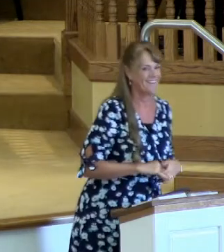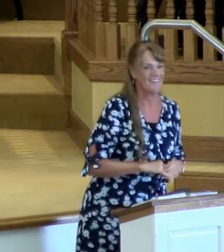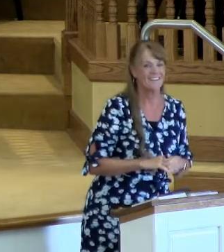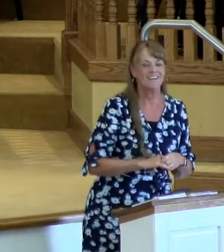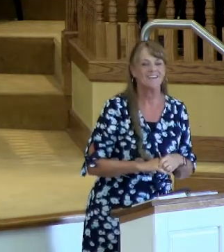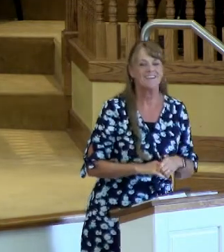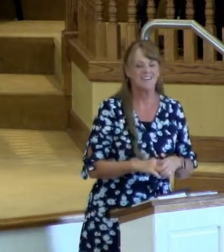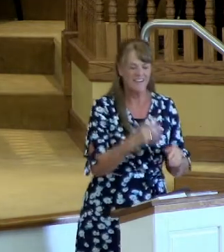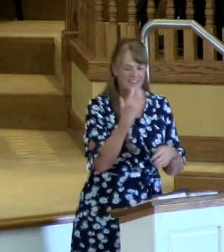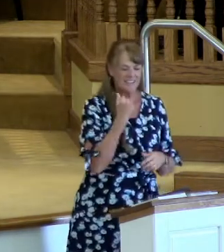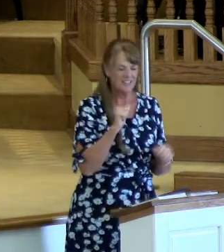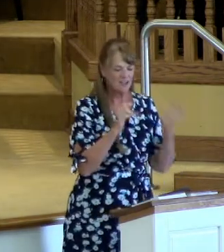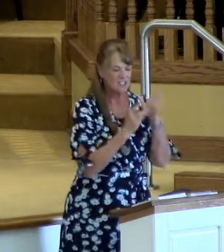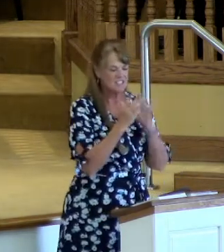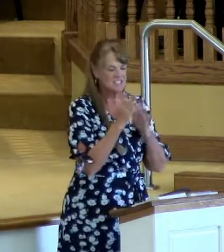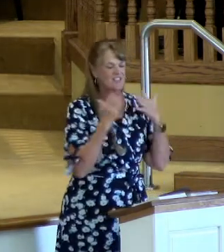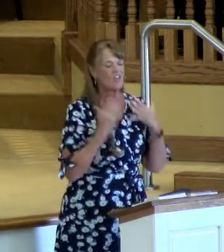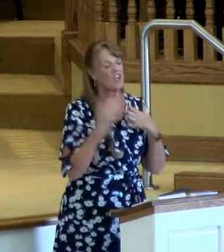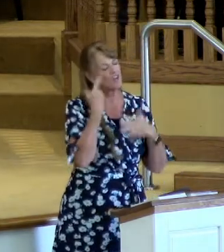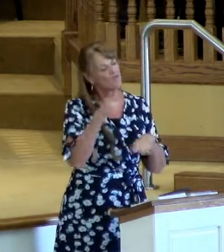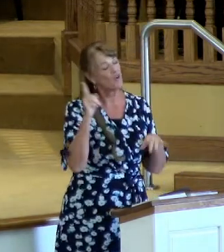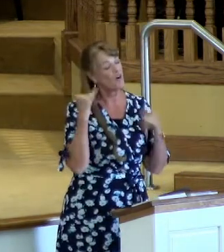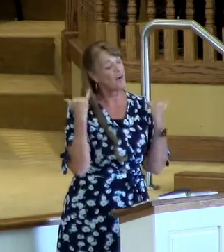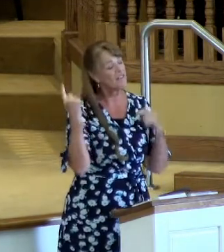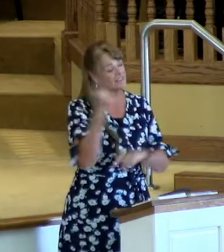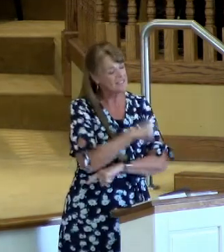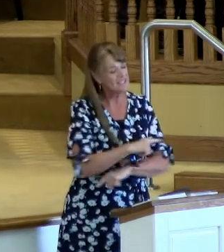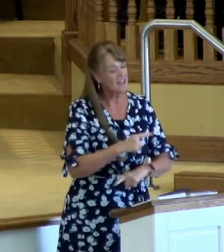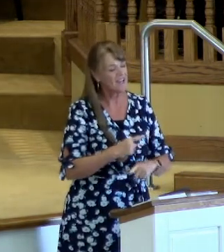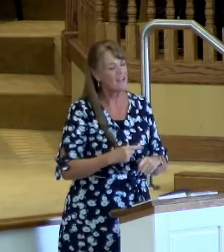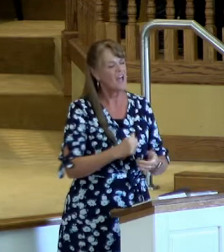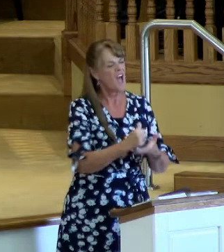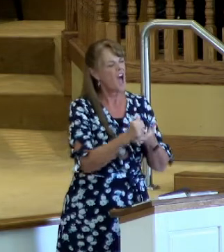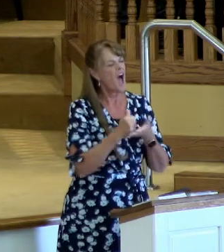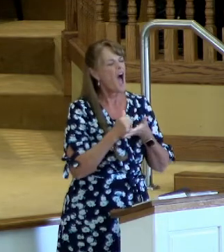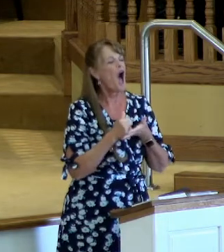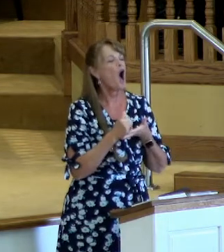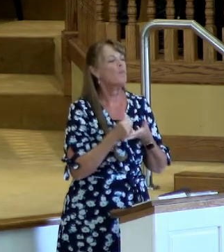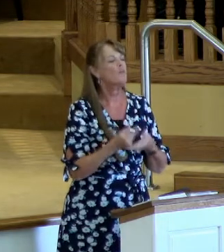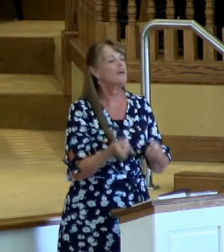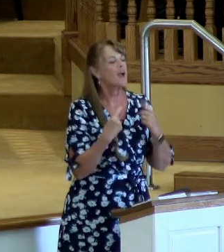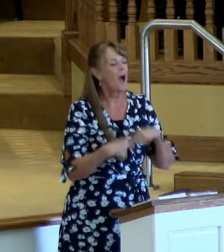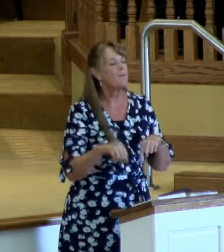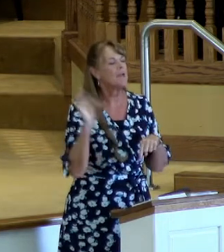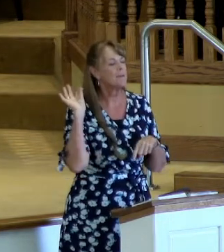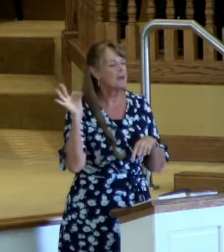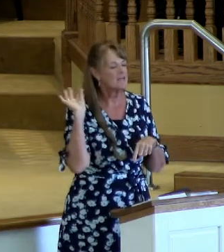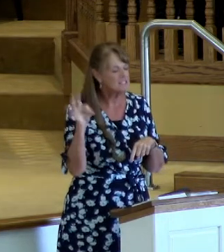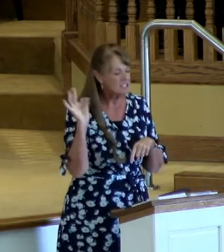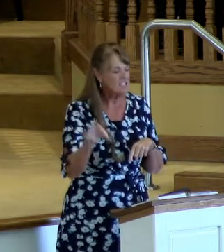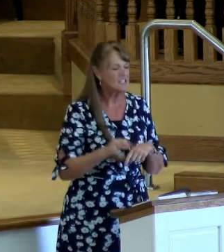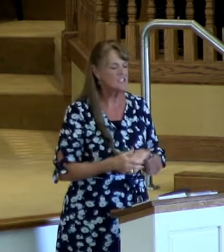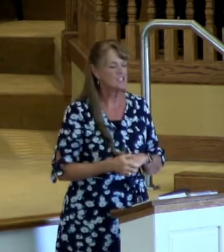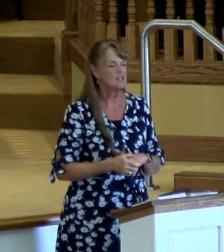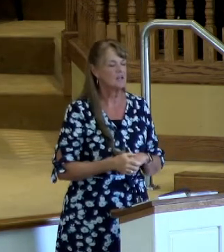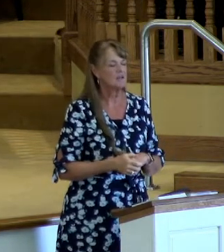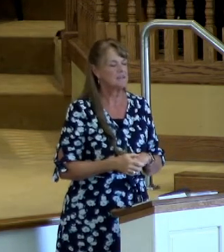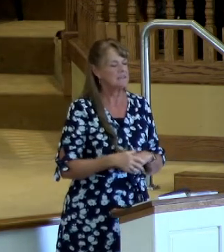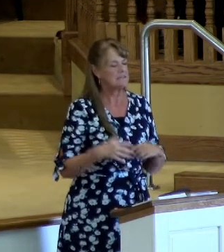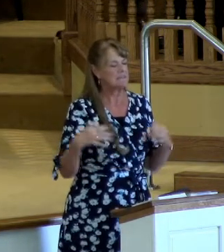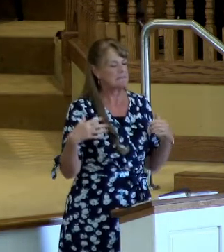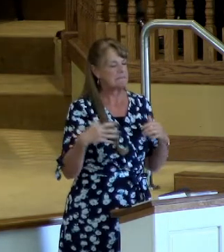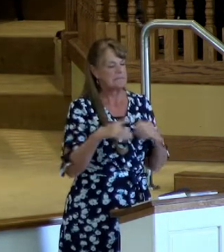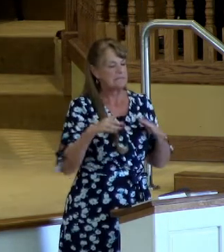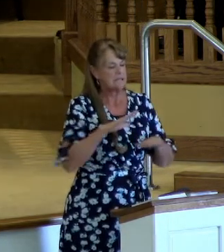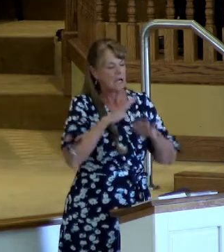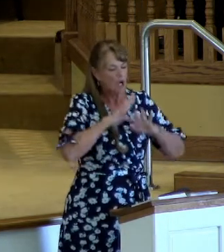Dear Jesus, thank you so much for this day. Thank you for everything you give us. Please help the upcoming message. Help it as it's preached to us. Please calm my nerves and be with the